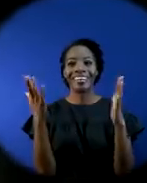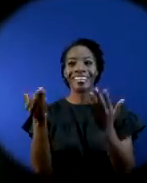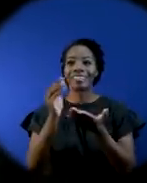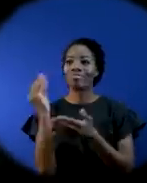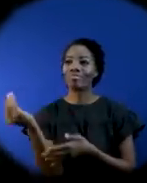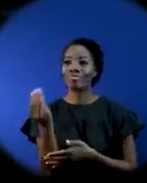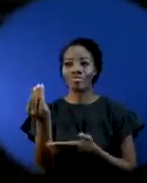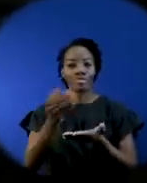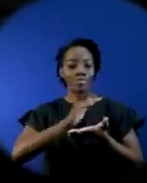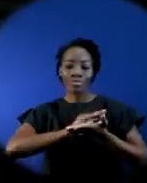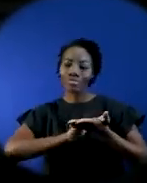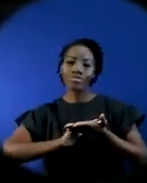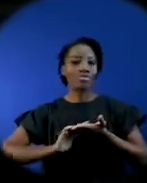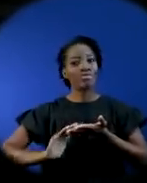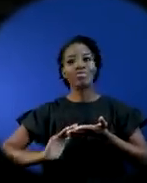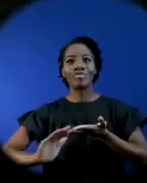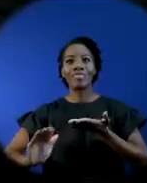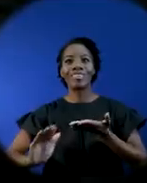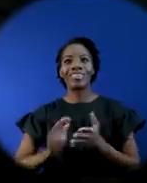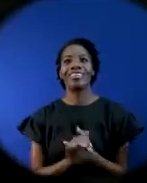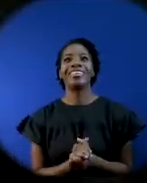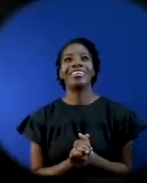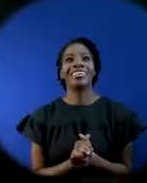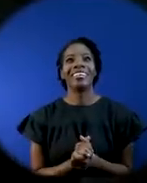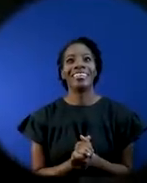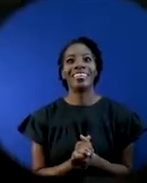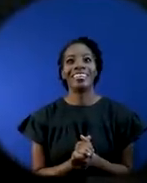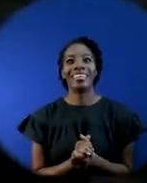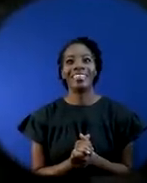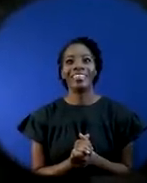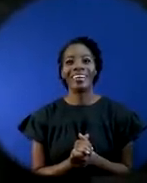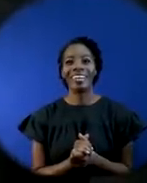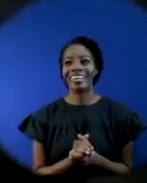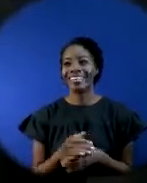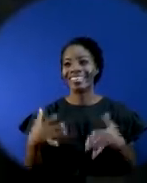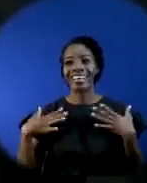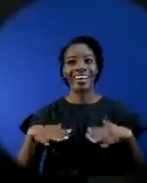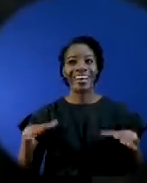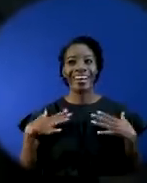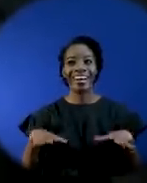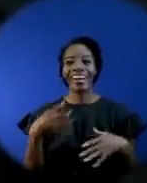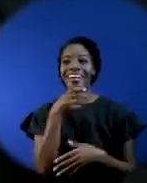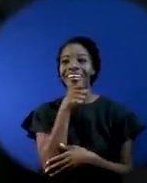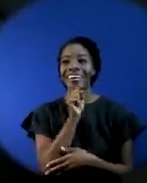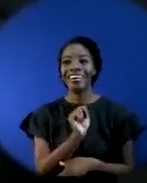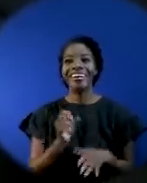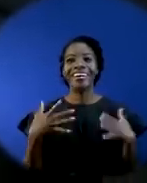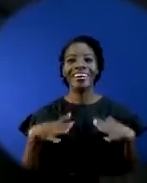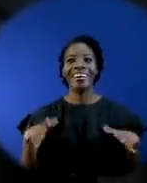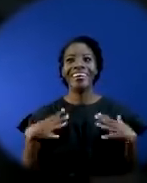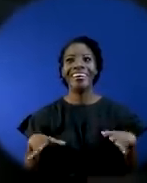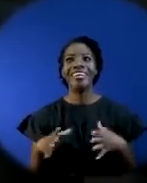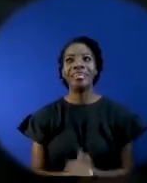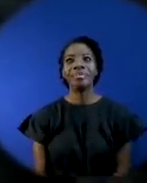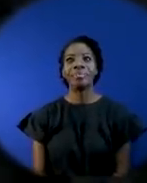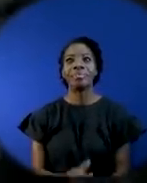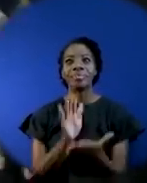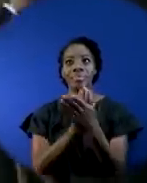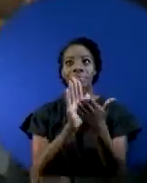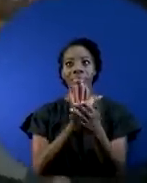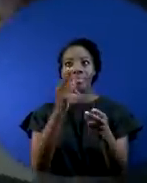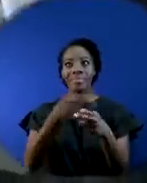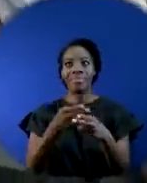good. Chilling with his seasoned saint shirt on. Yes, sir. Praise the name of the